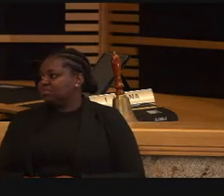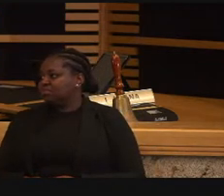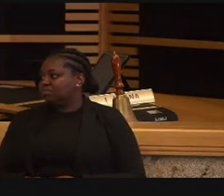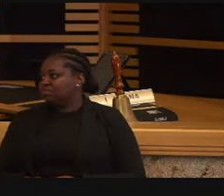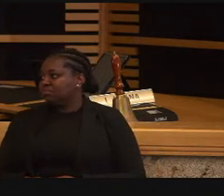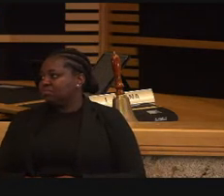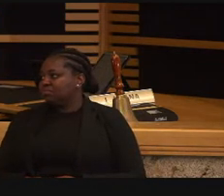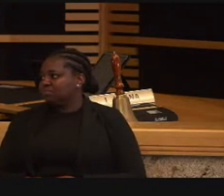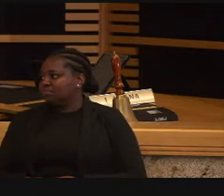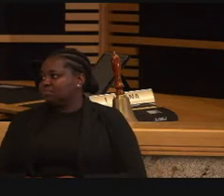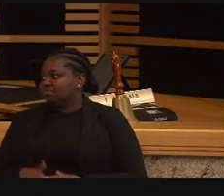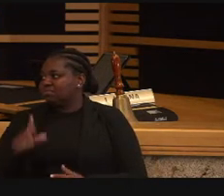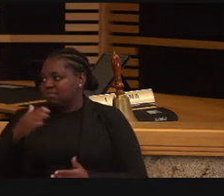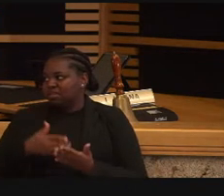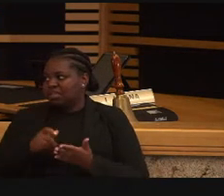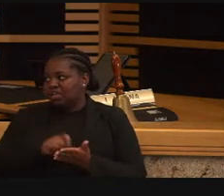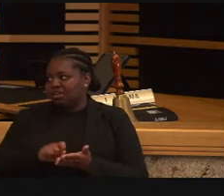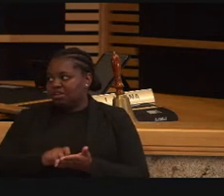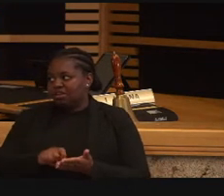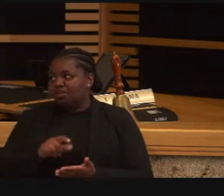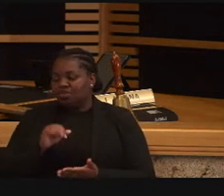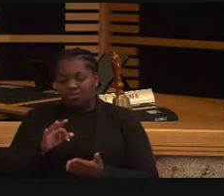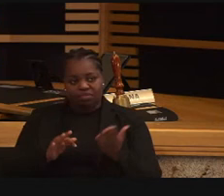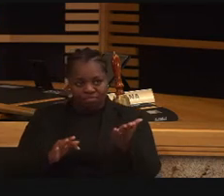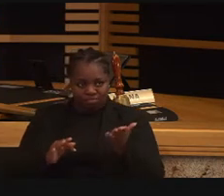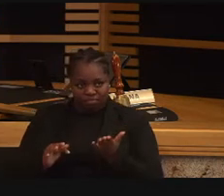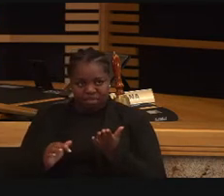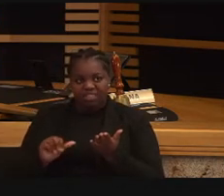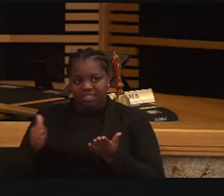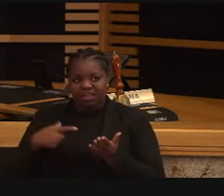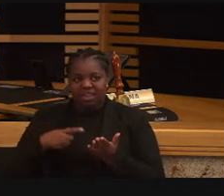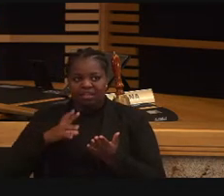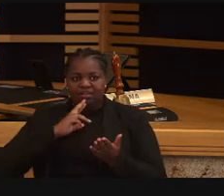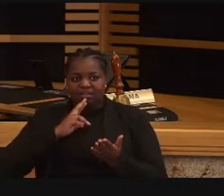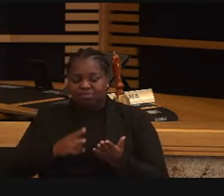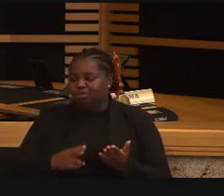can write it. I will take it. When you write it, I will respond to your question.